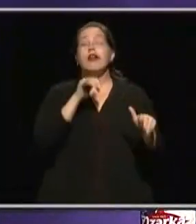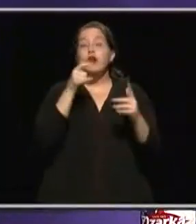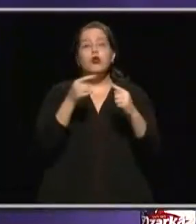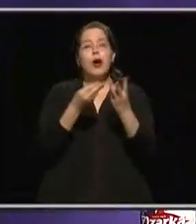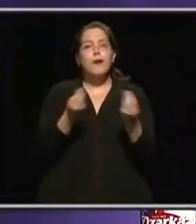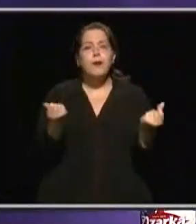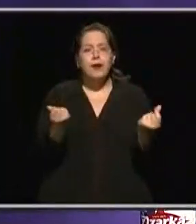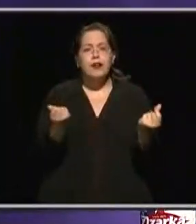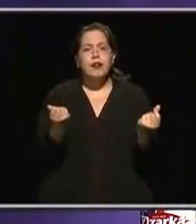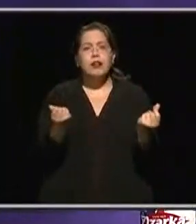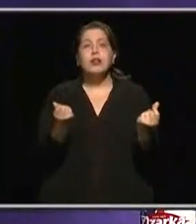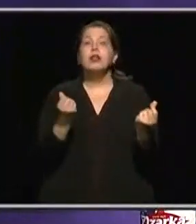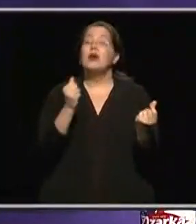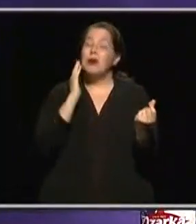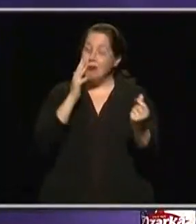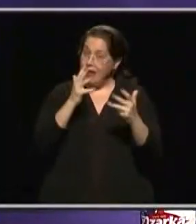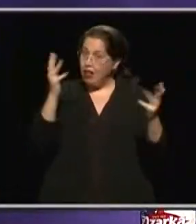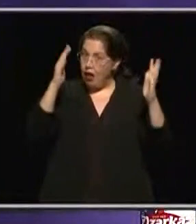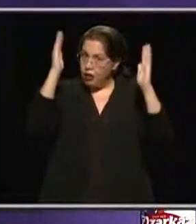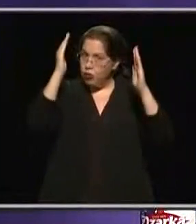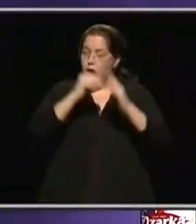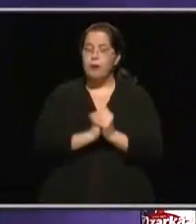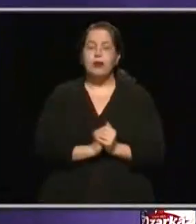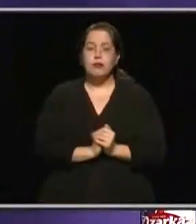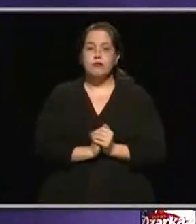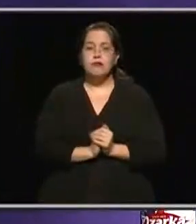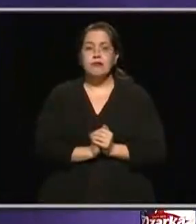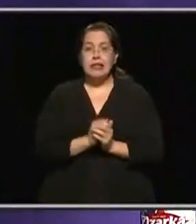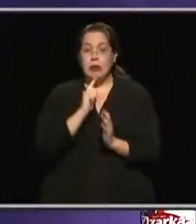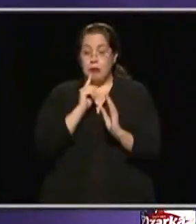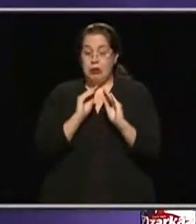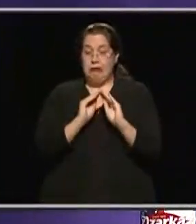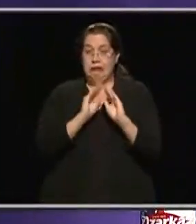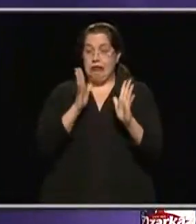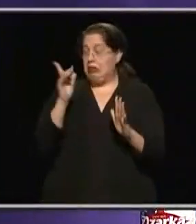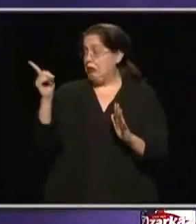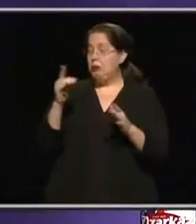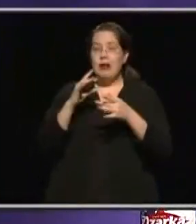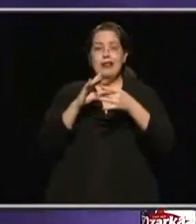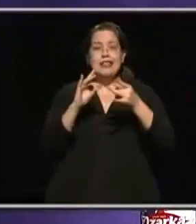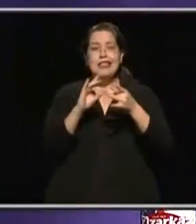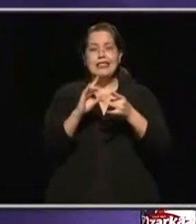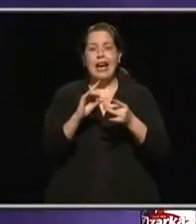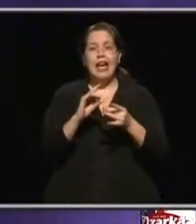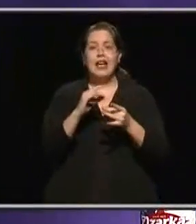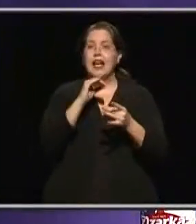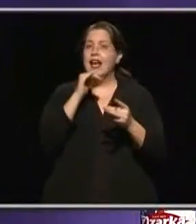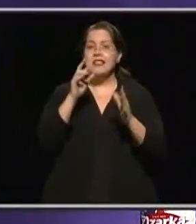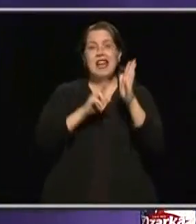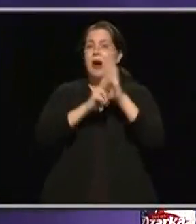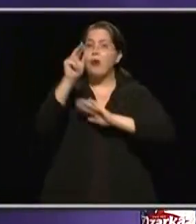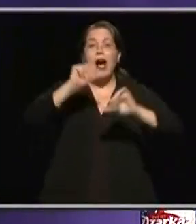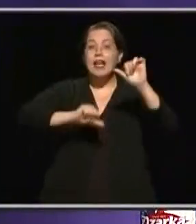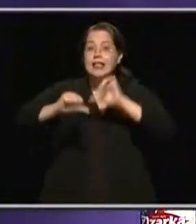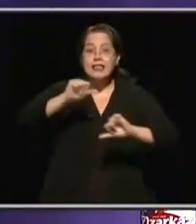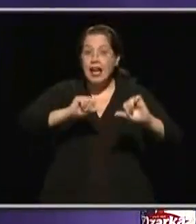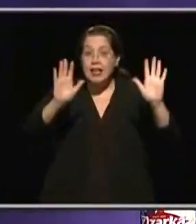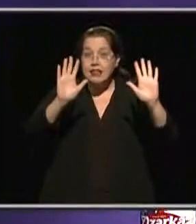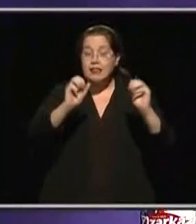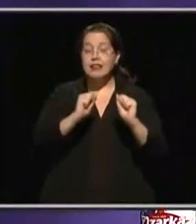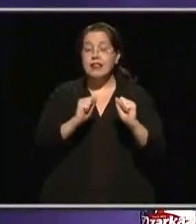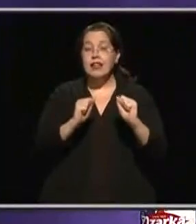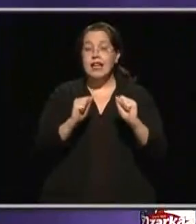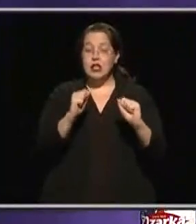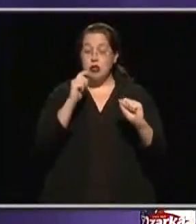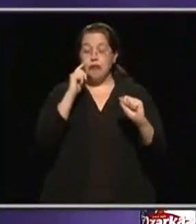this, we're going to be in a lot of trouble. And it was pretty clear what the mayor is saying. It's not rocket science. It's amazing to me